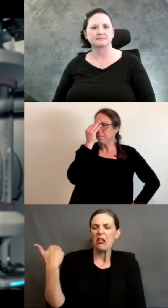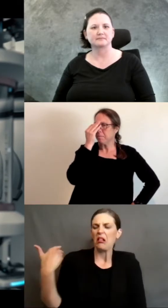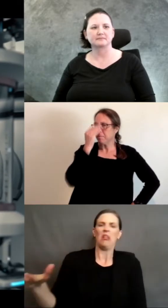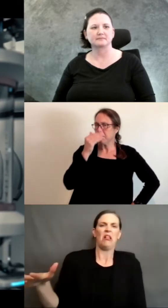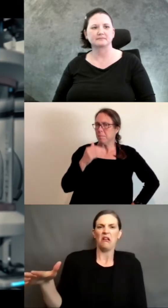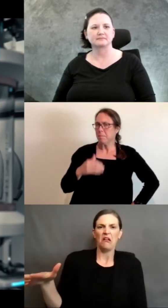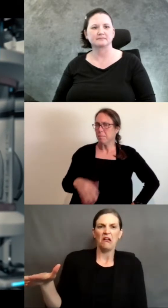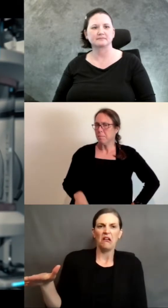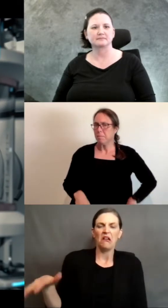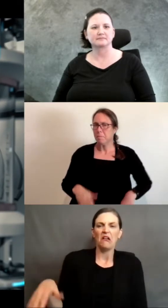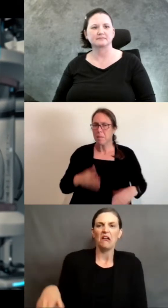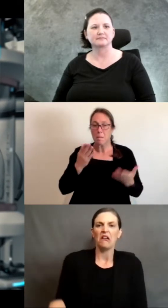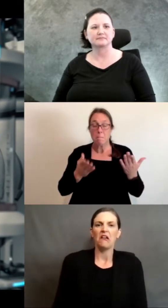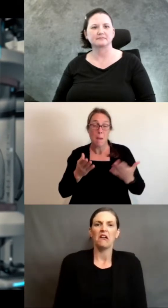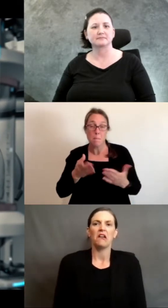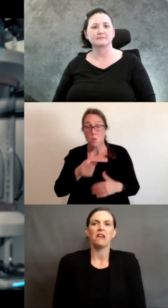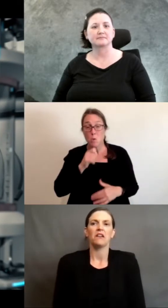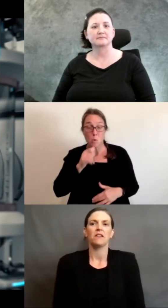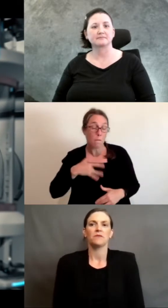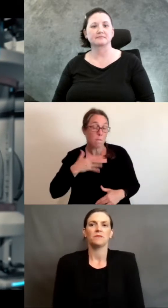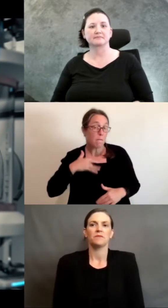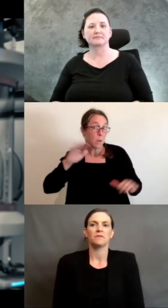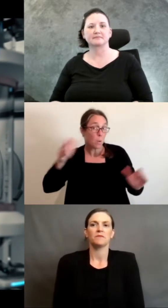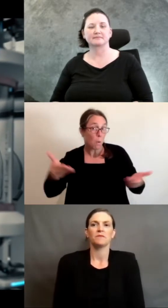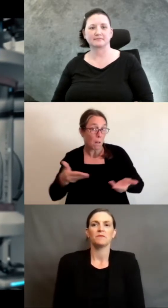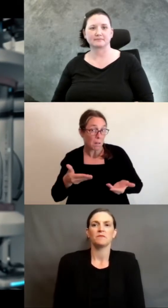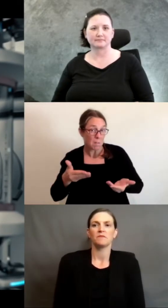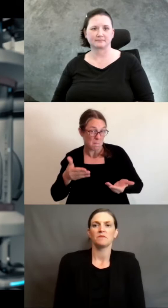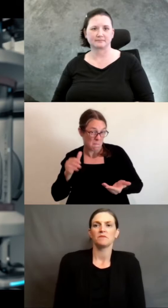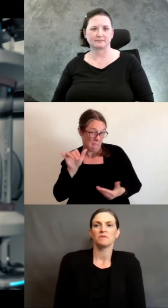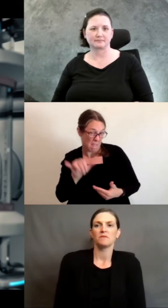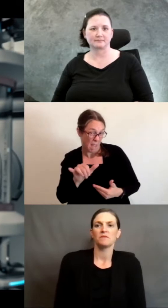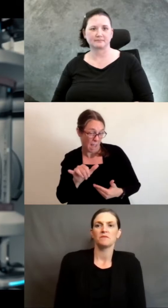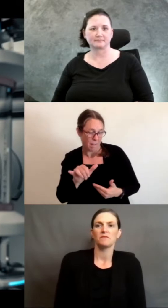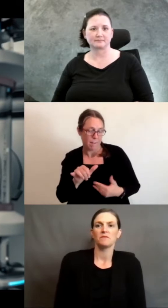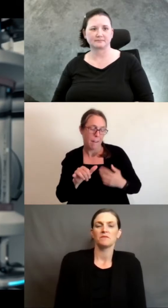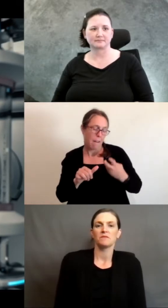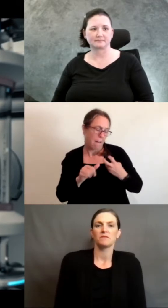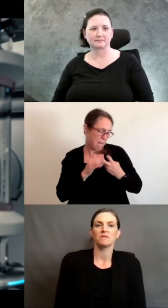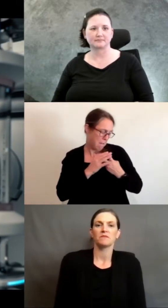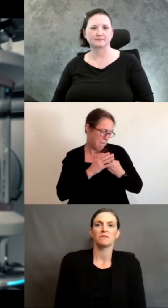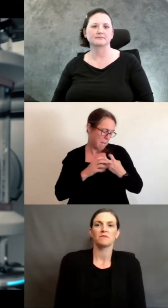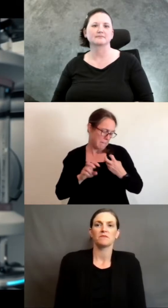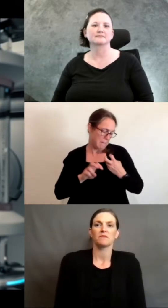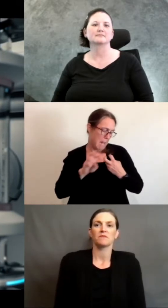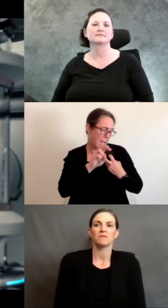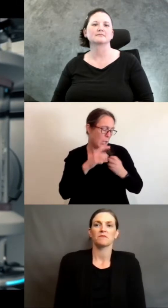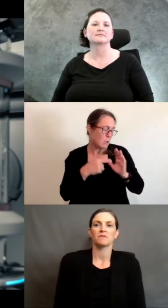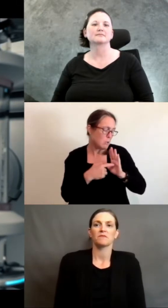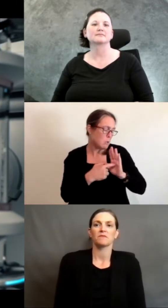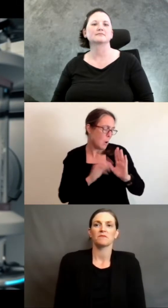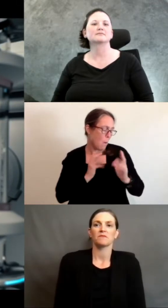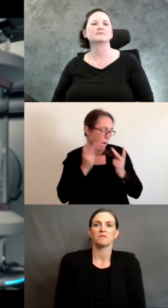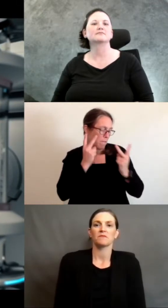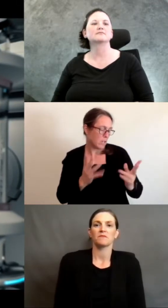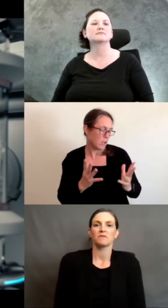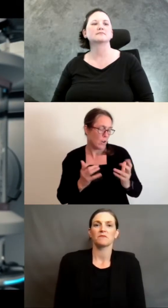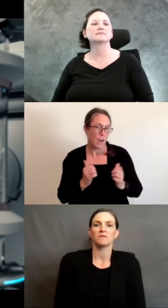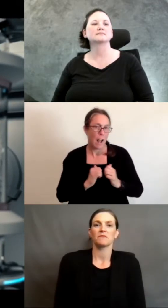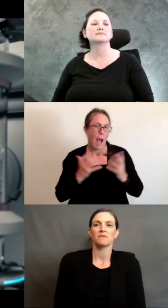Maybe you don't feel welcome, is that it? Darling, show our visitor how much we love him. This is